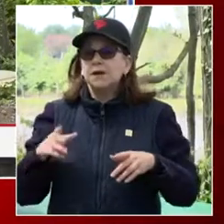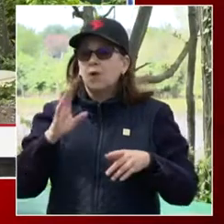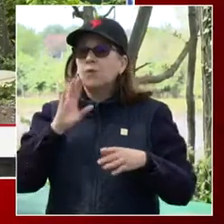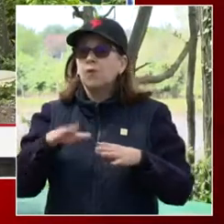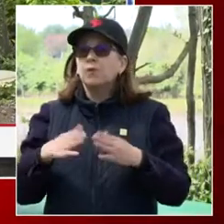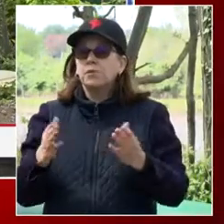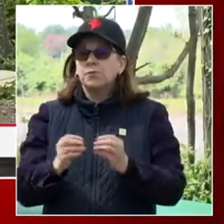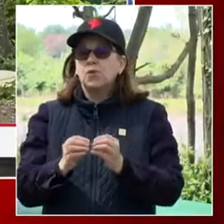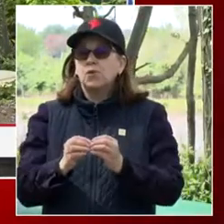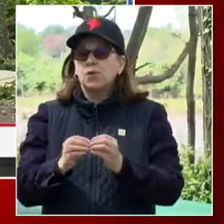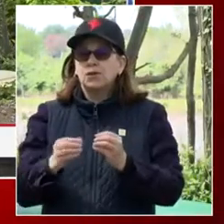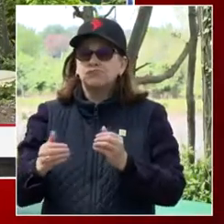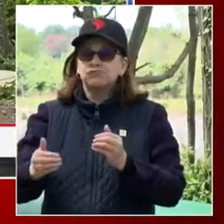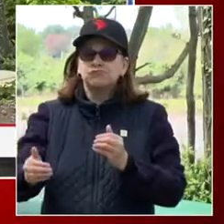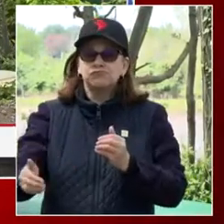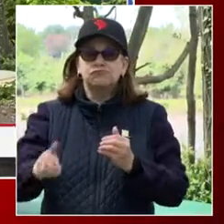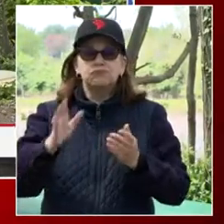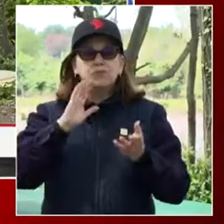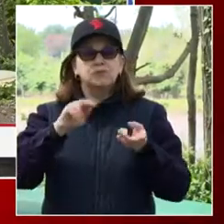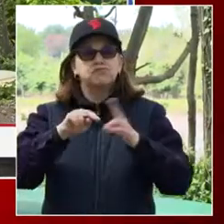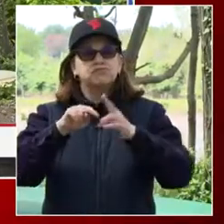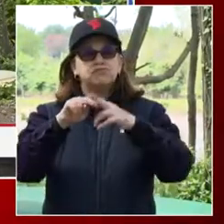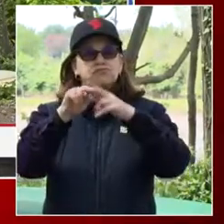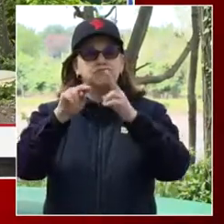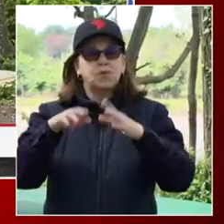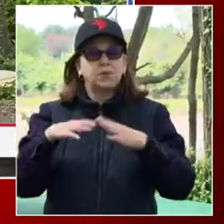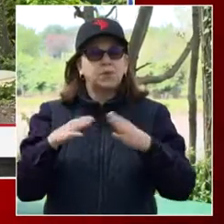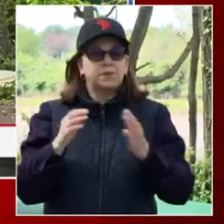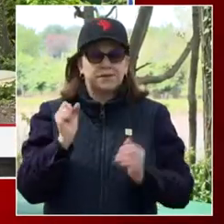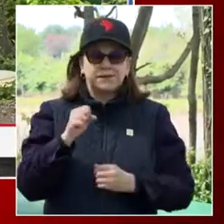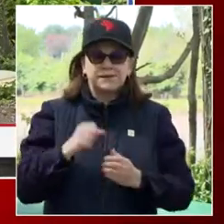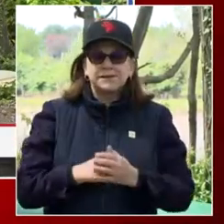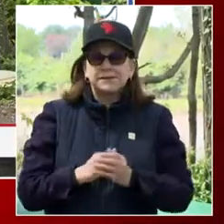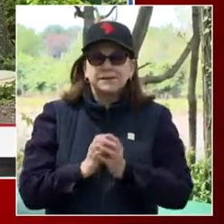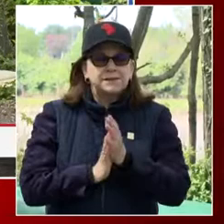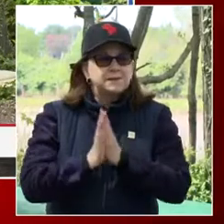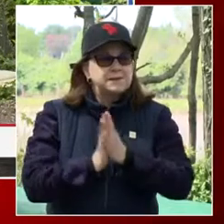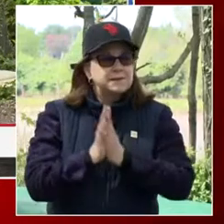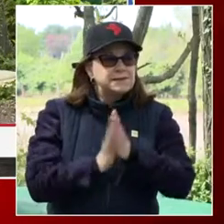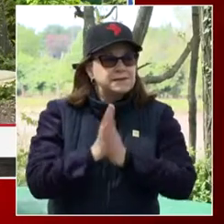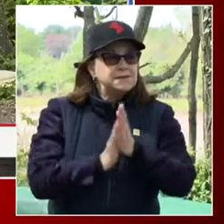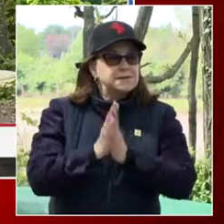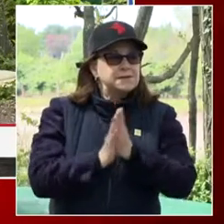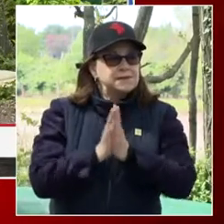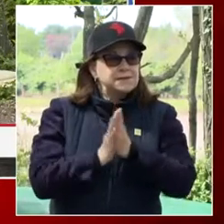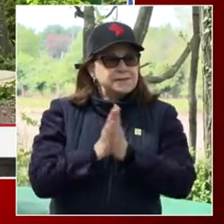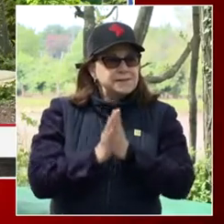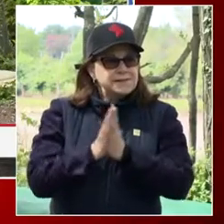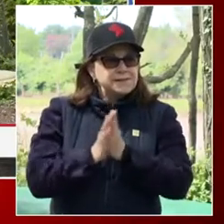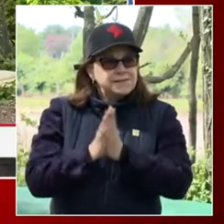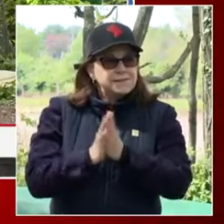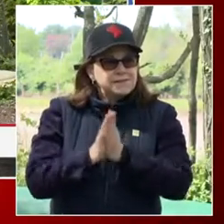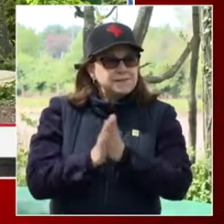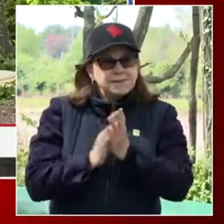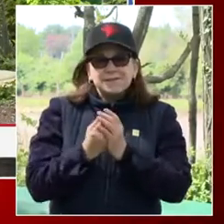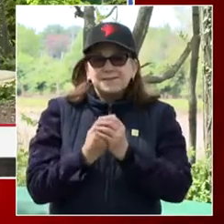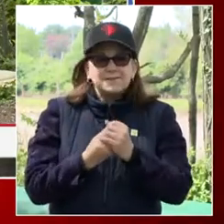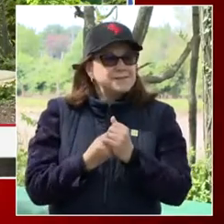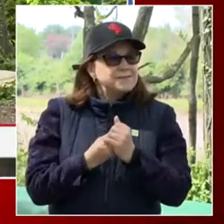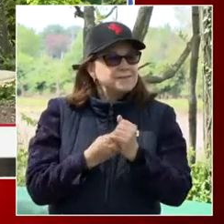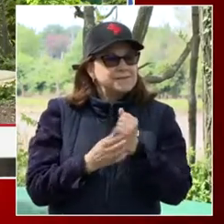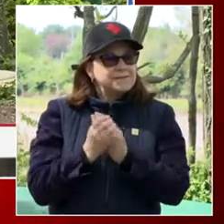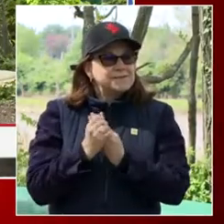key asset for DC residents. Did anyone ask about statehood also? You can. Well, go ahead. I